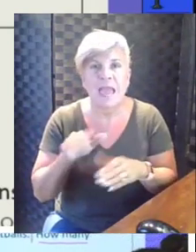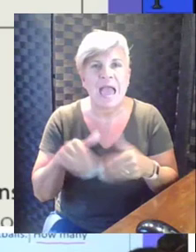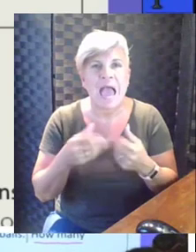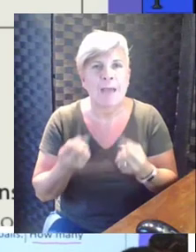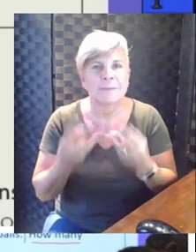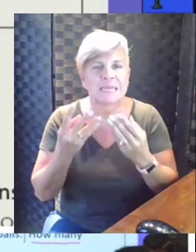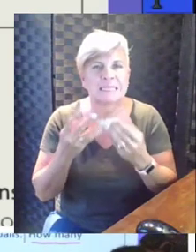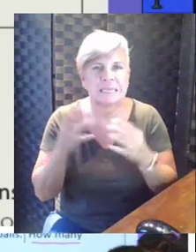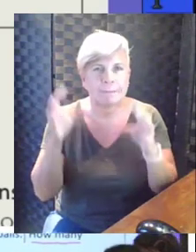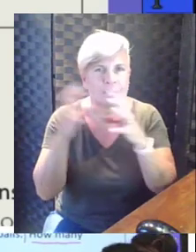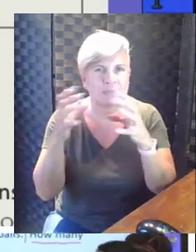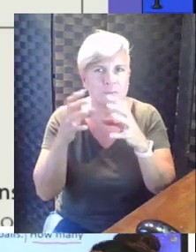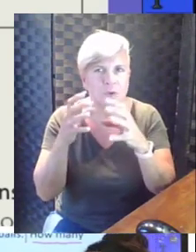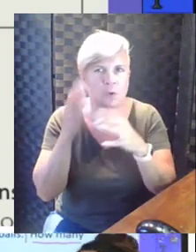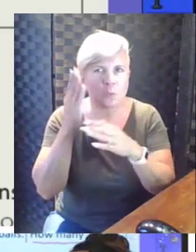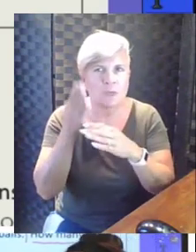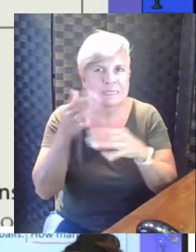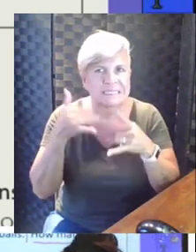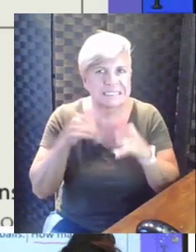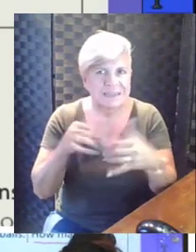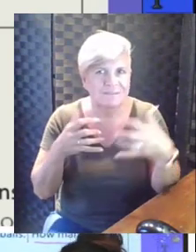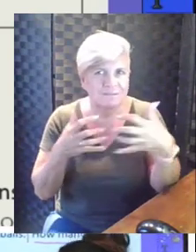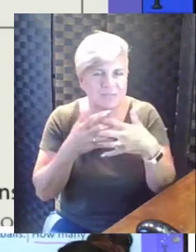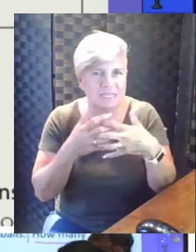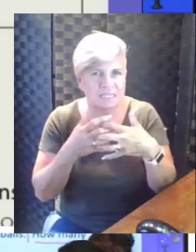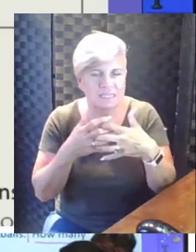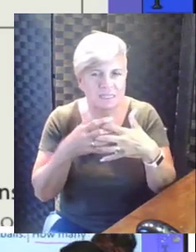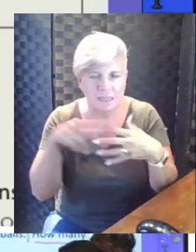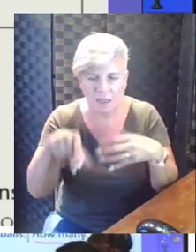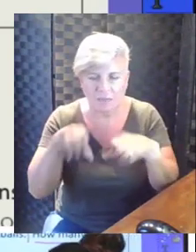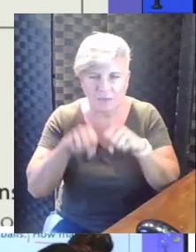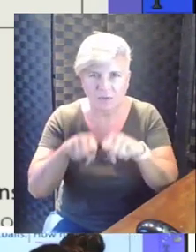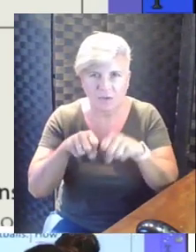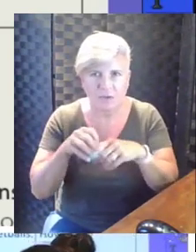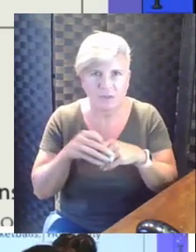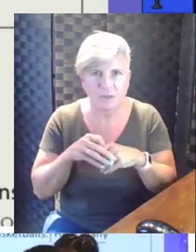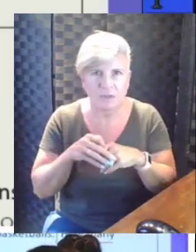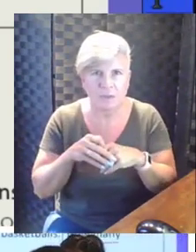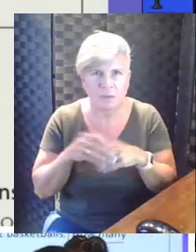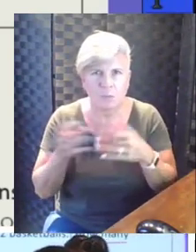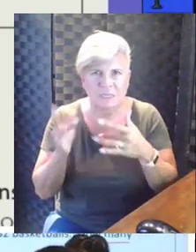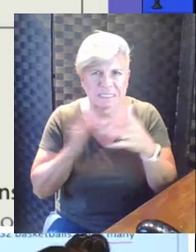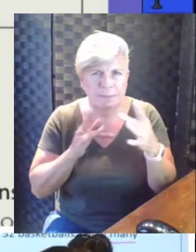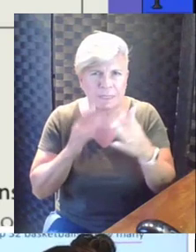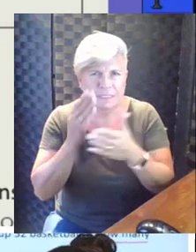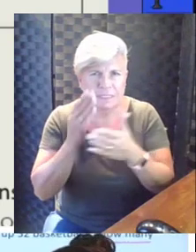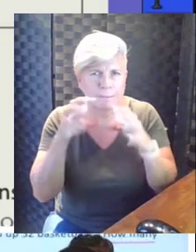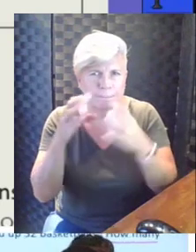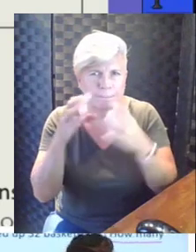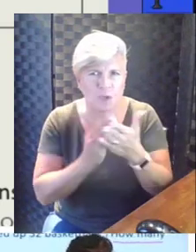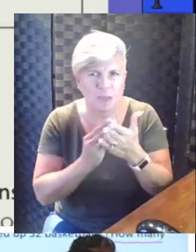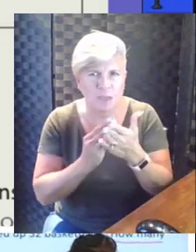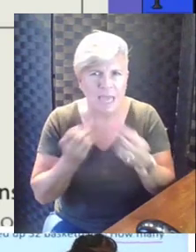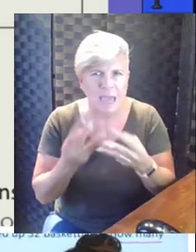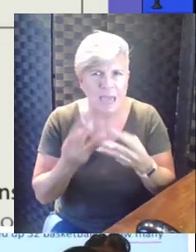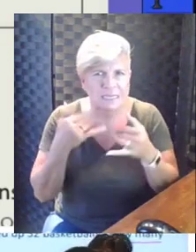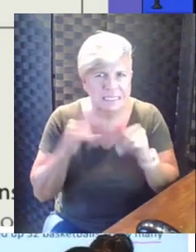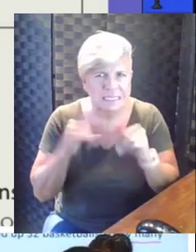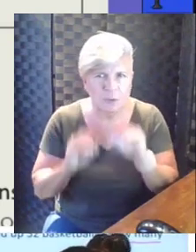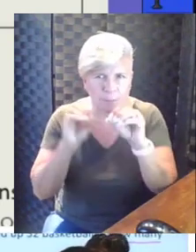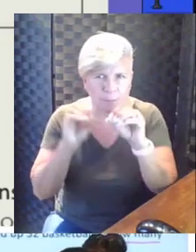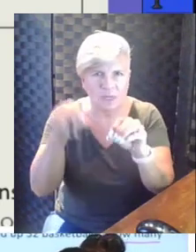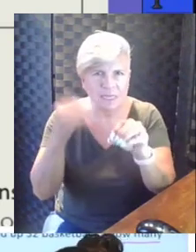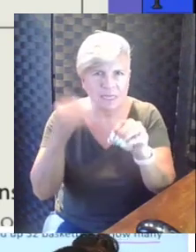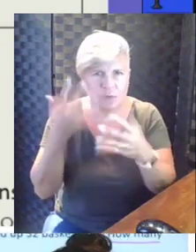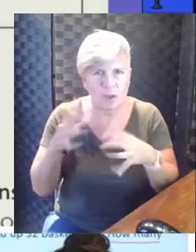How many basketballs will still fit on the cart? So what is that missing part? How many can we still put on that